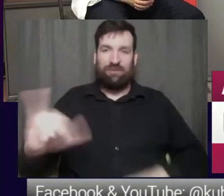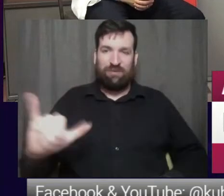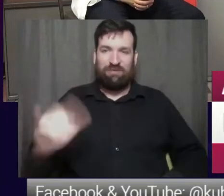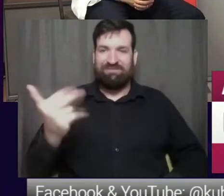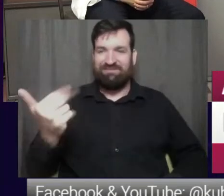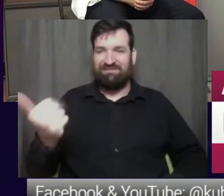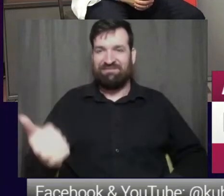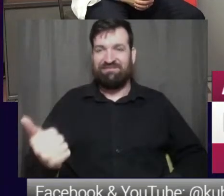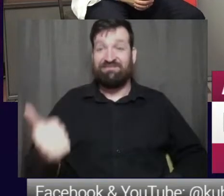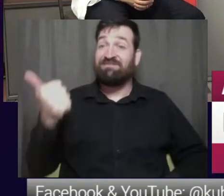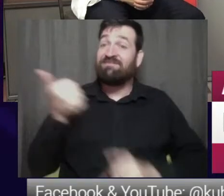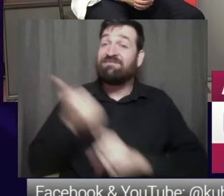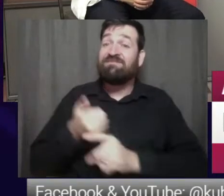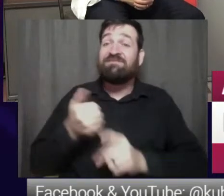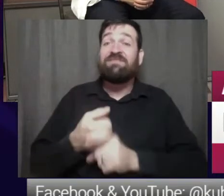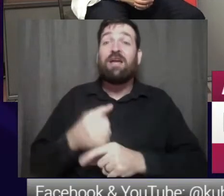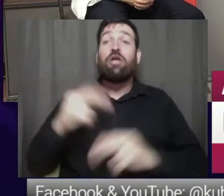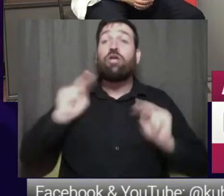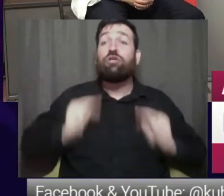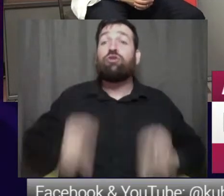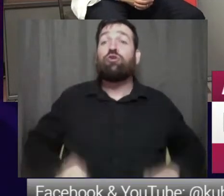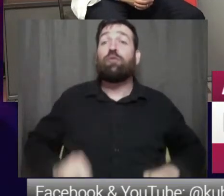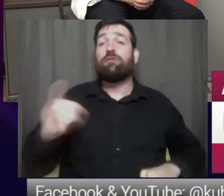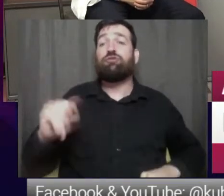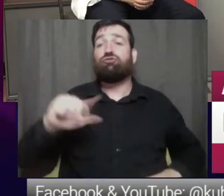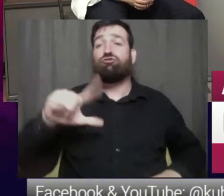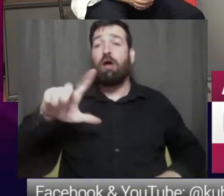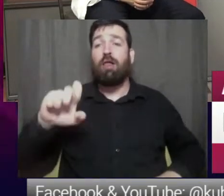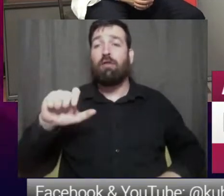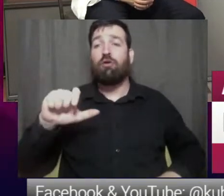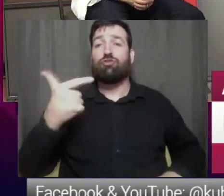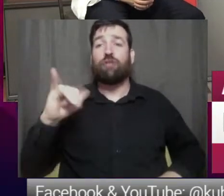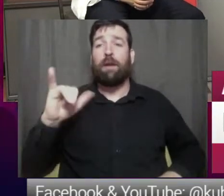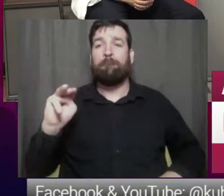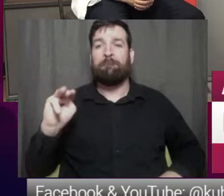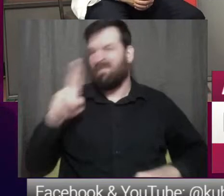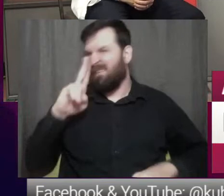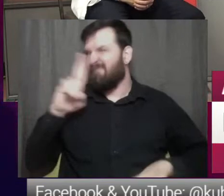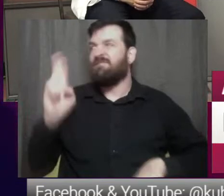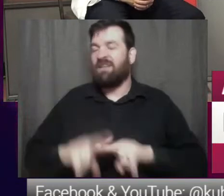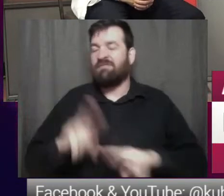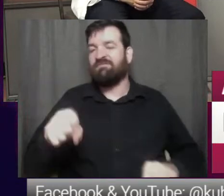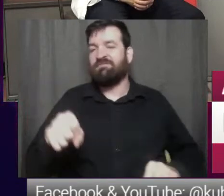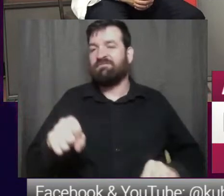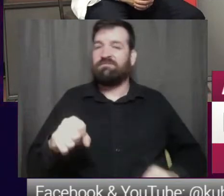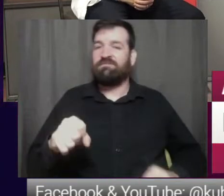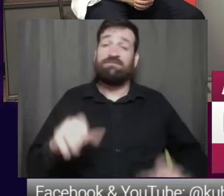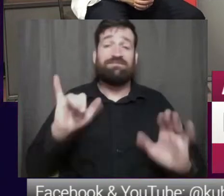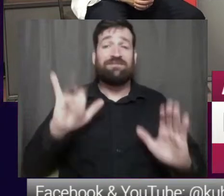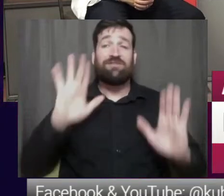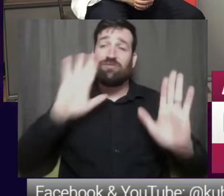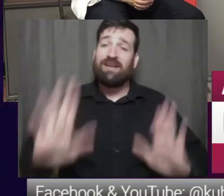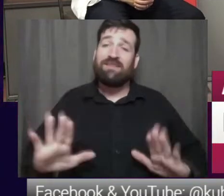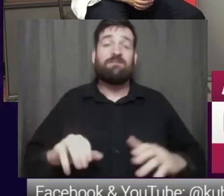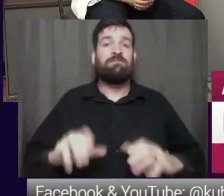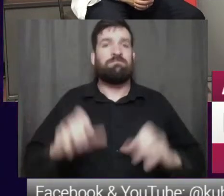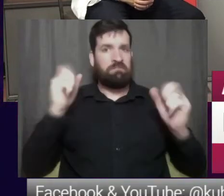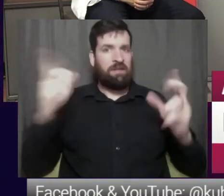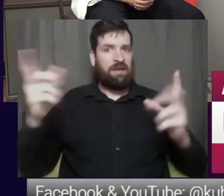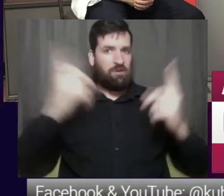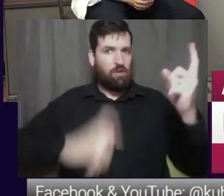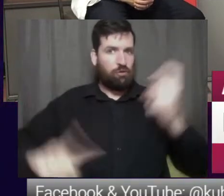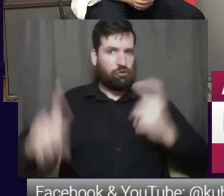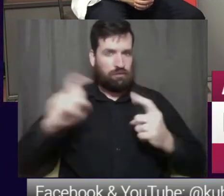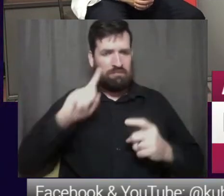human jungle gym to them. I know, yeah, it's fun. So though. fun to see. It's Yeah. just so great. We're getting a lot of questions, and I think you answered